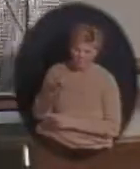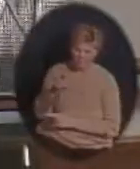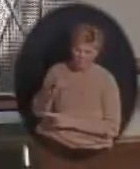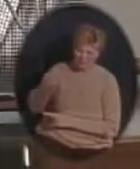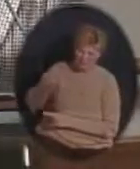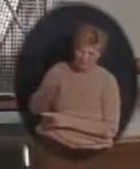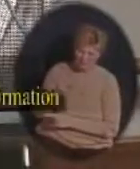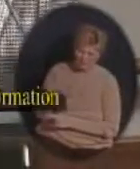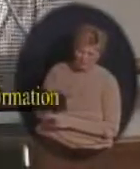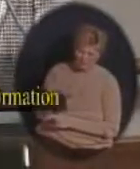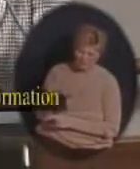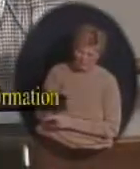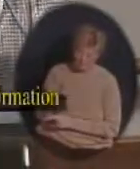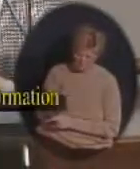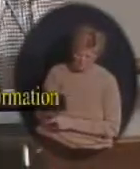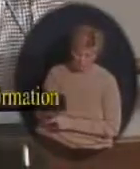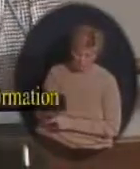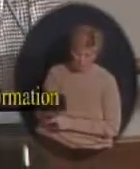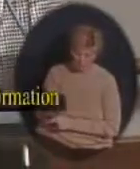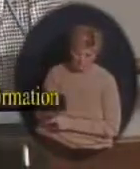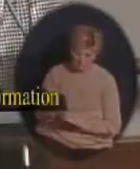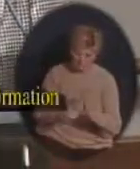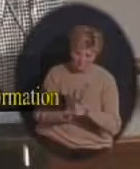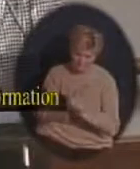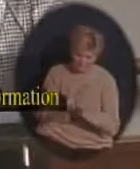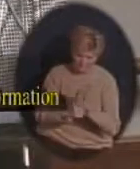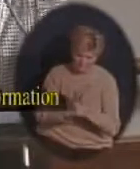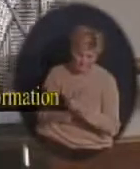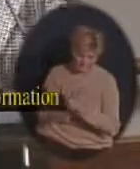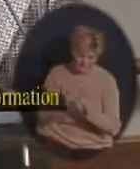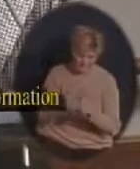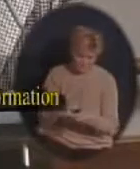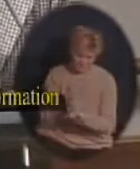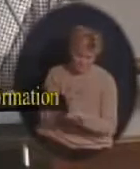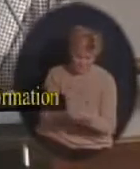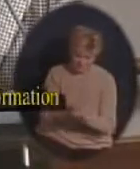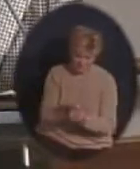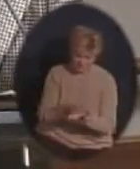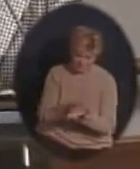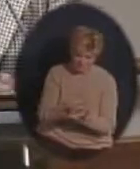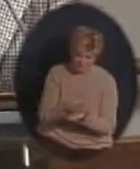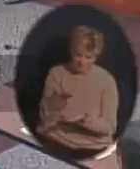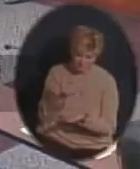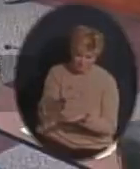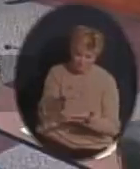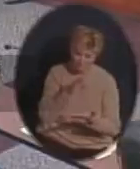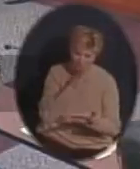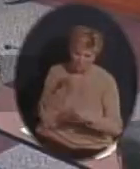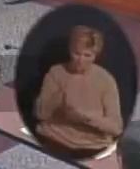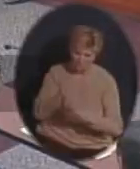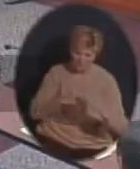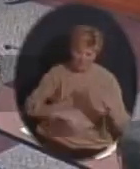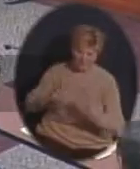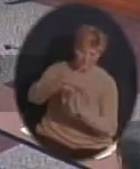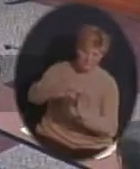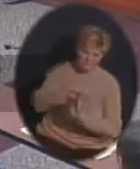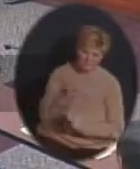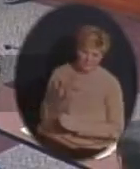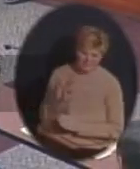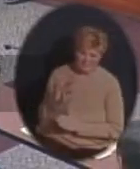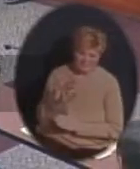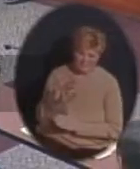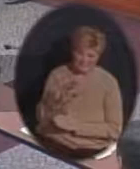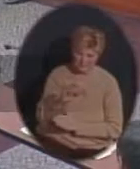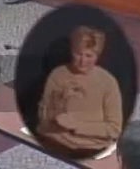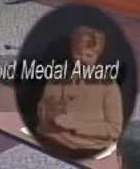in its Education Quotient issue. To receive the gold medal, a school district must rank in the top 16% of more than